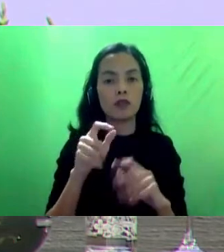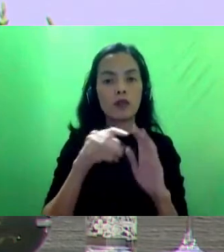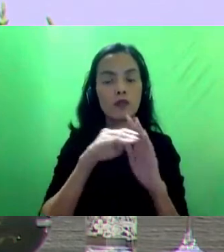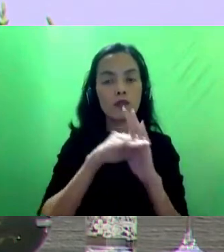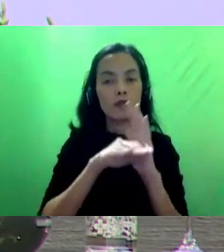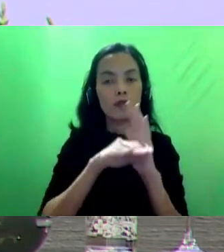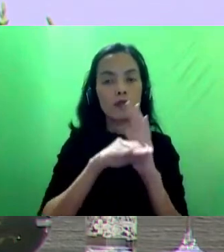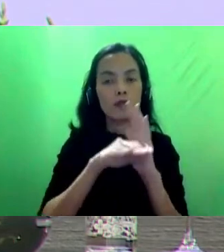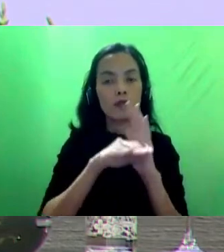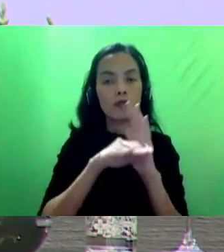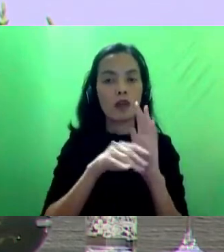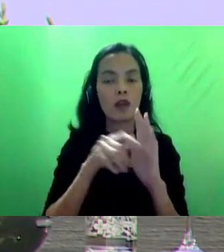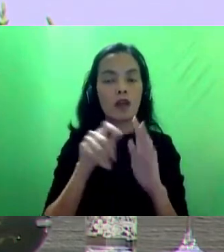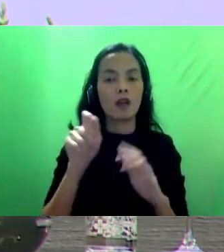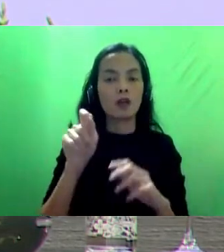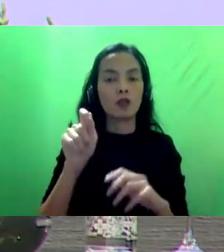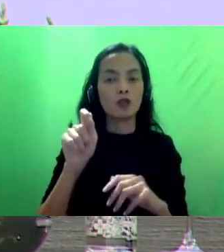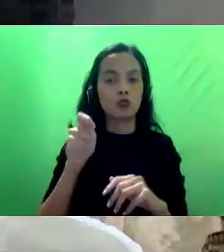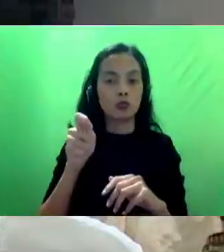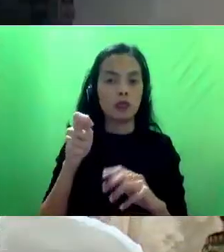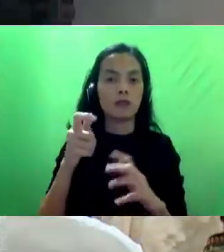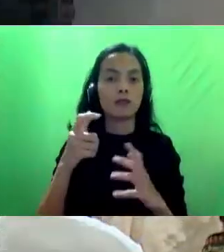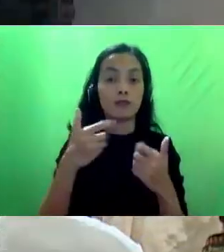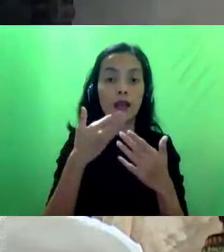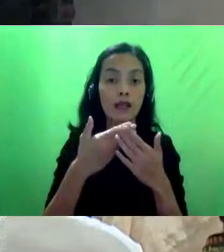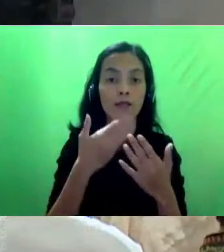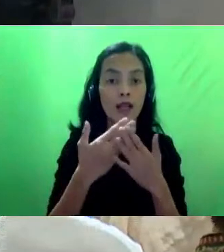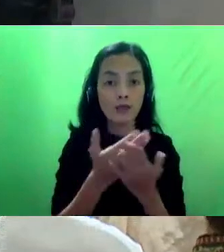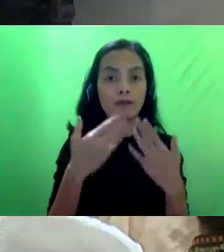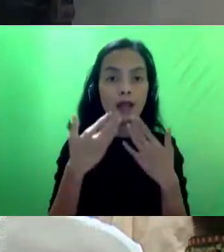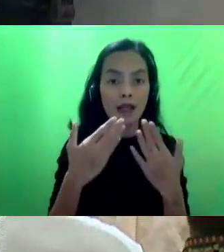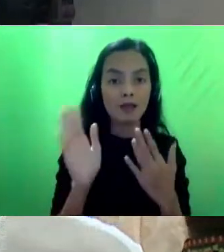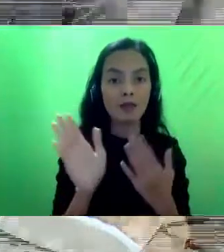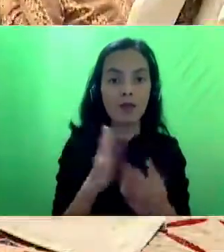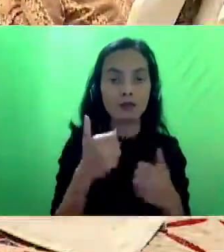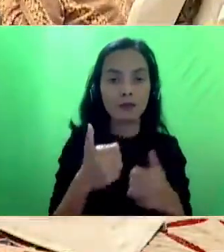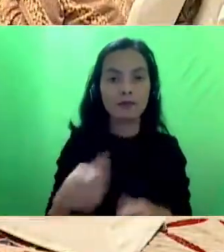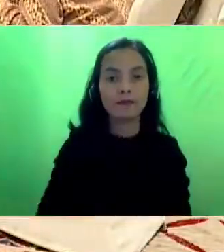your presence. Thank you very much. Thank you everyone. Thank you, Pak. Thank you.